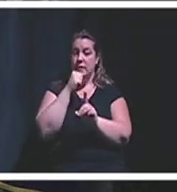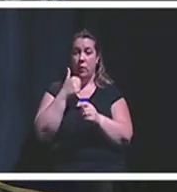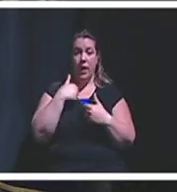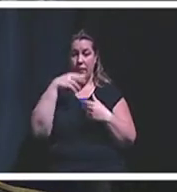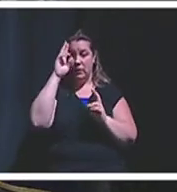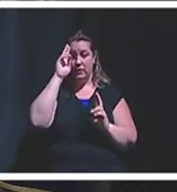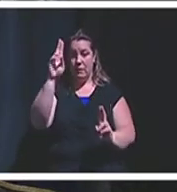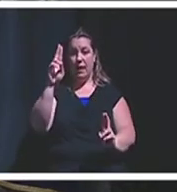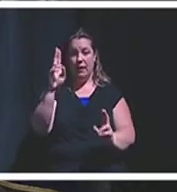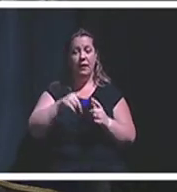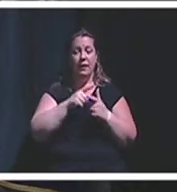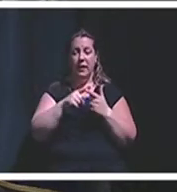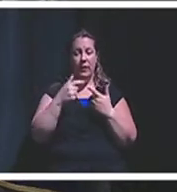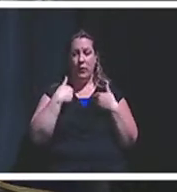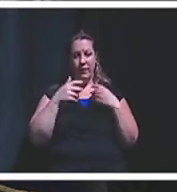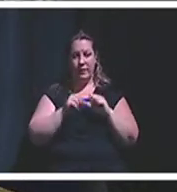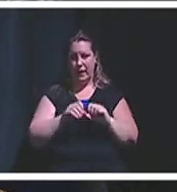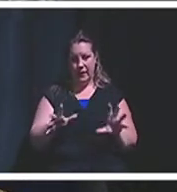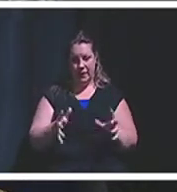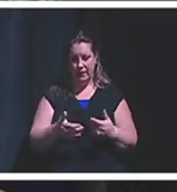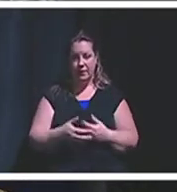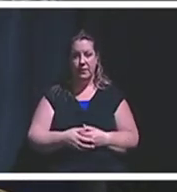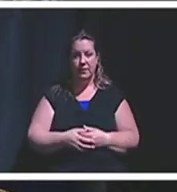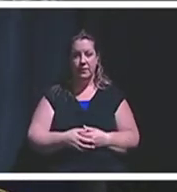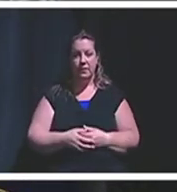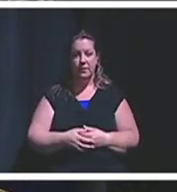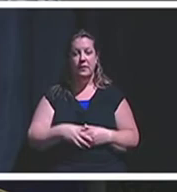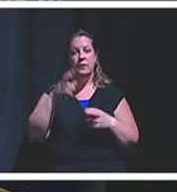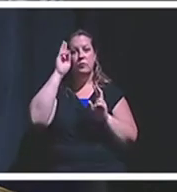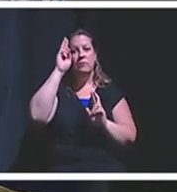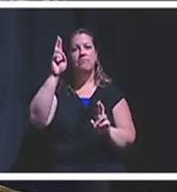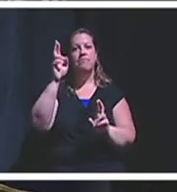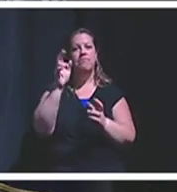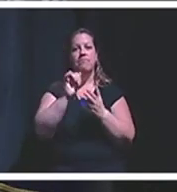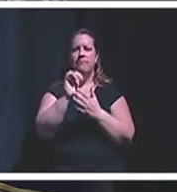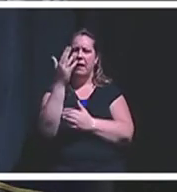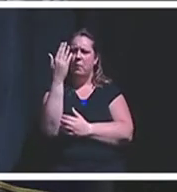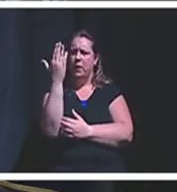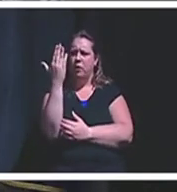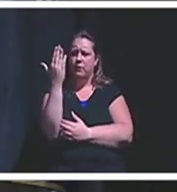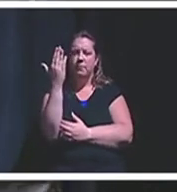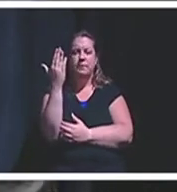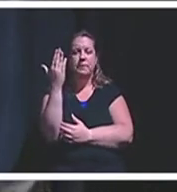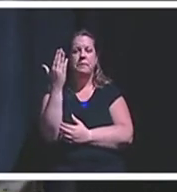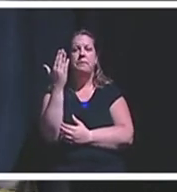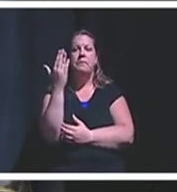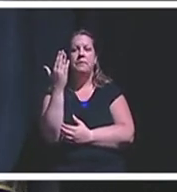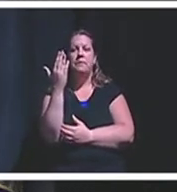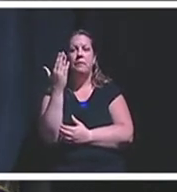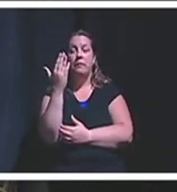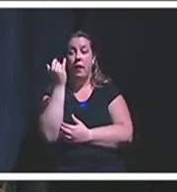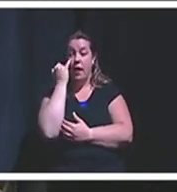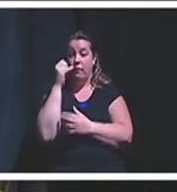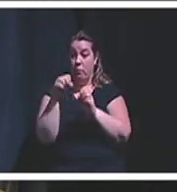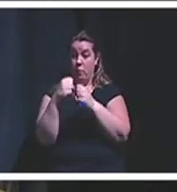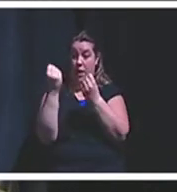successful. And integrity is just like a mirror. Once it's shattered,